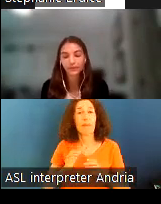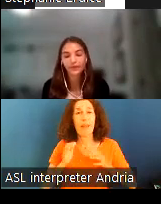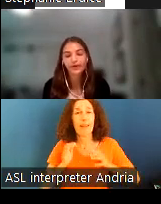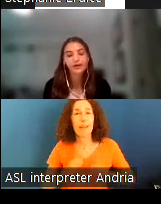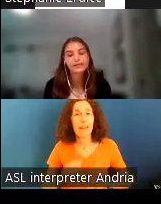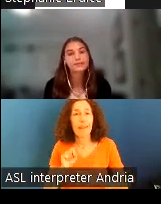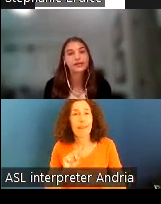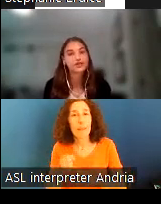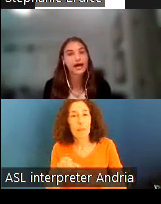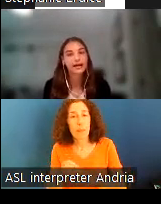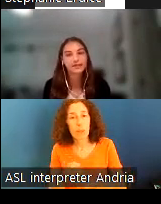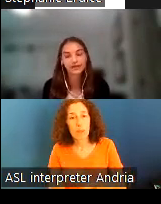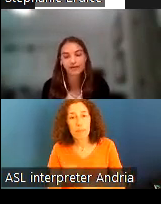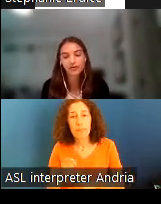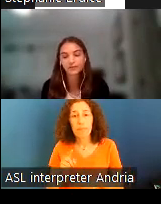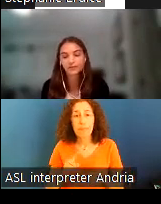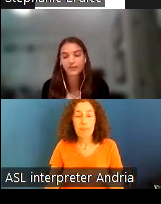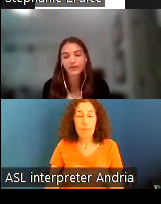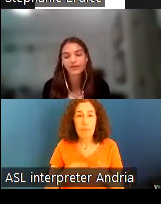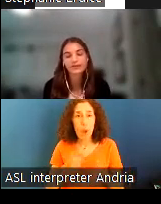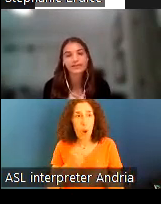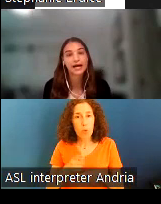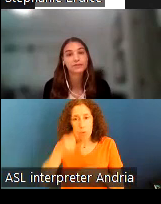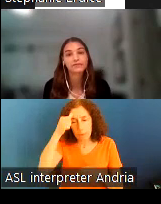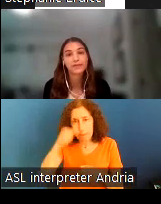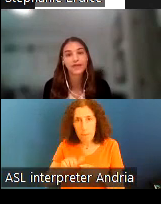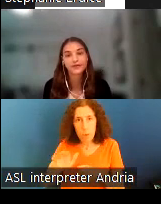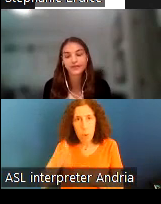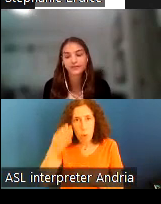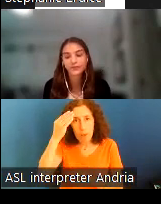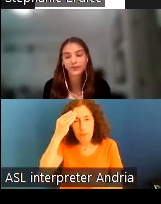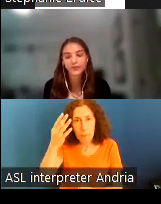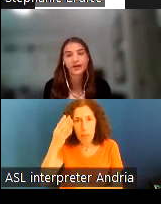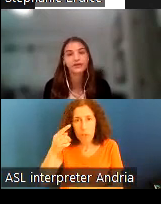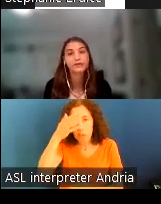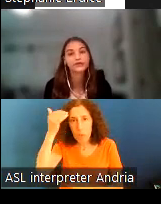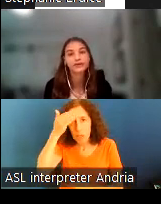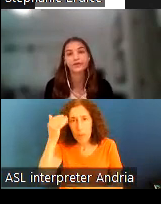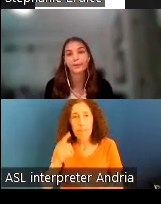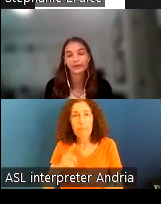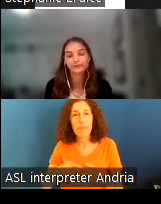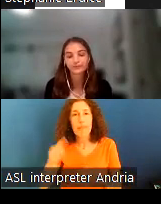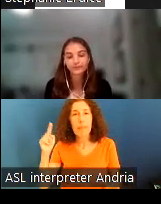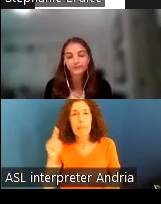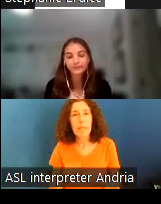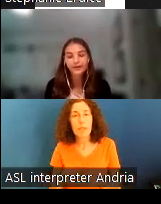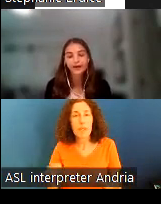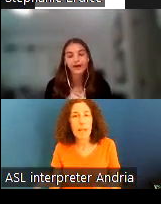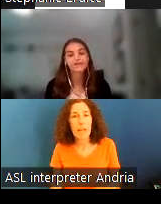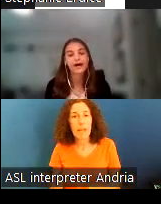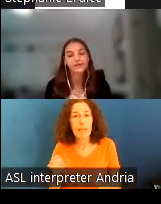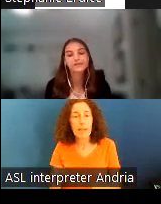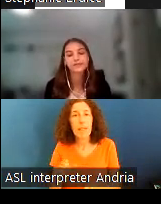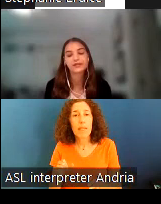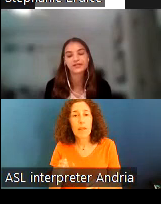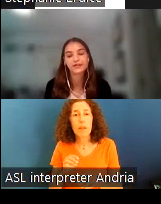information, diminished activity level, detachment from others, and emotional numbing.